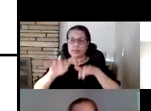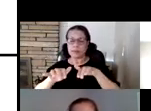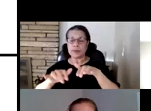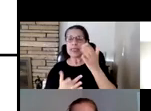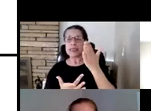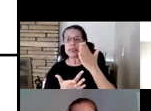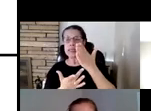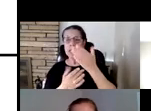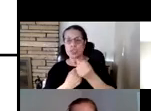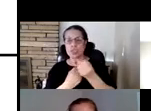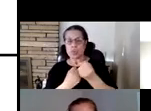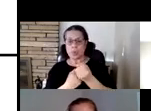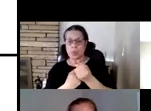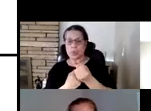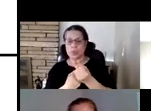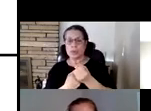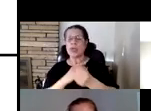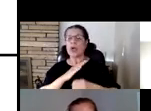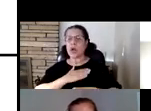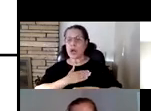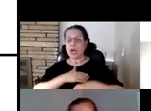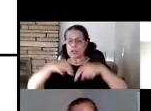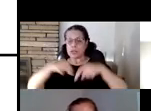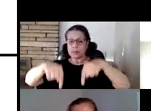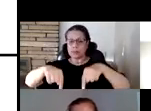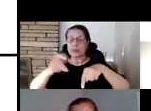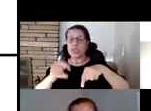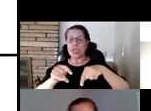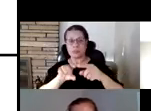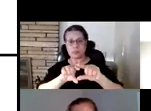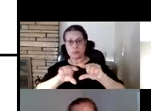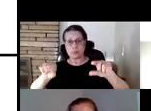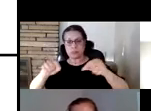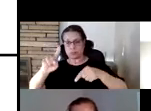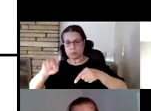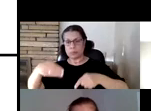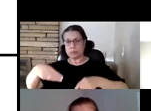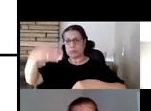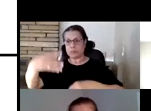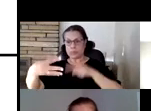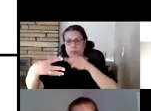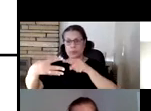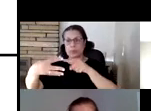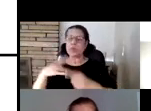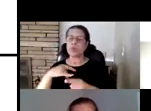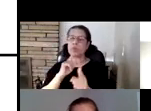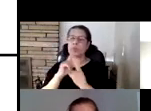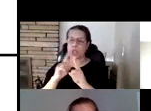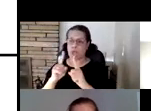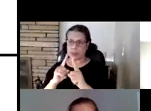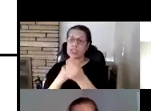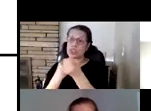the top option on your list, and so it should be relatively easy to get to, and we'll do our best to support